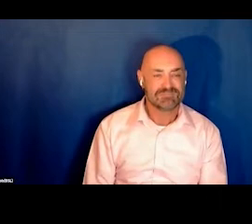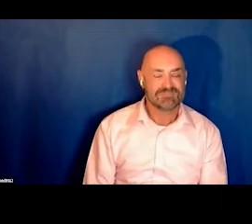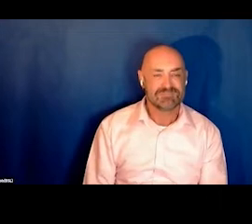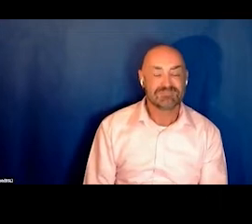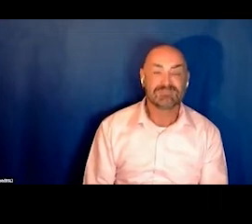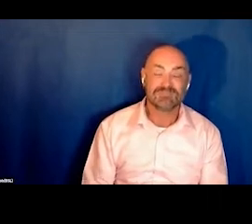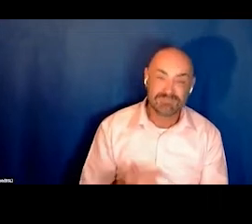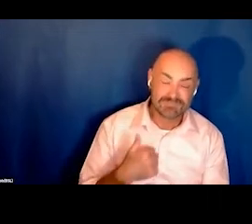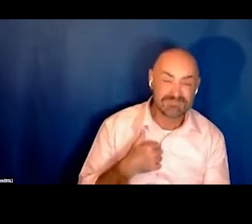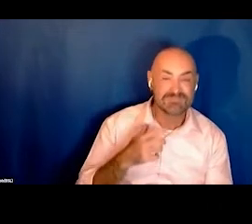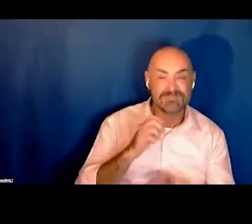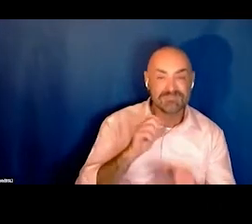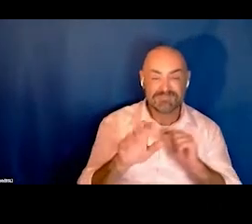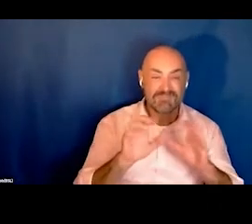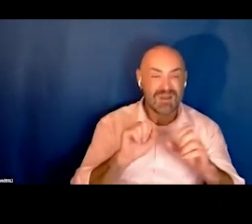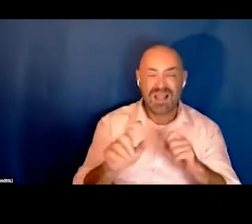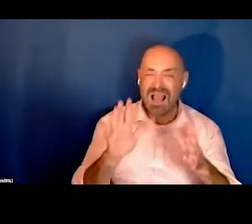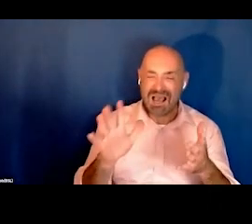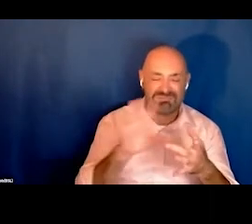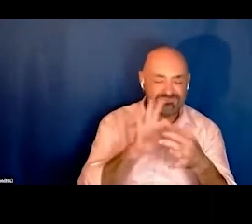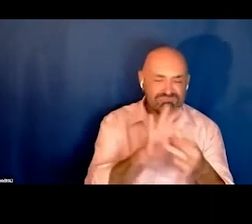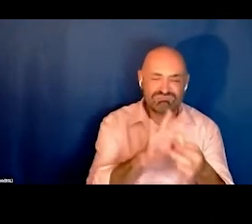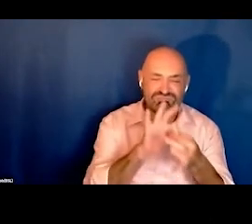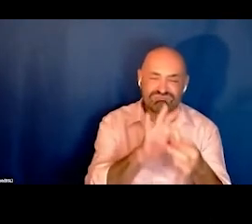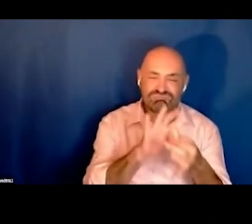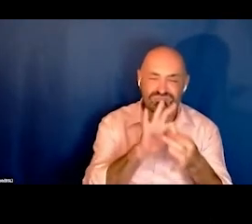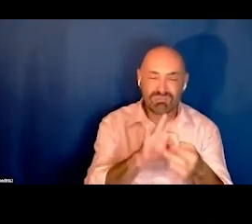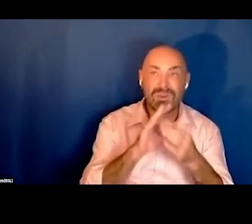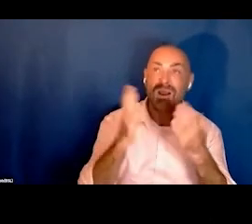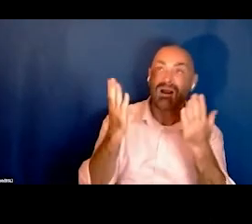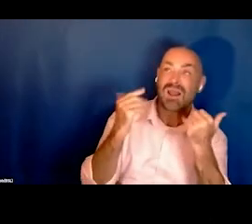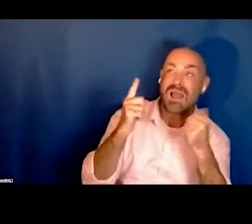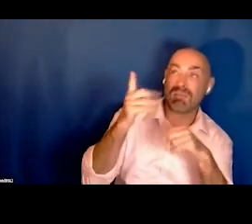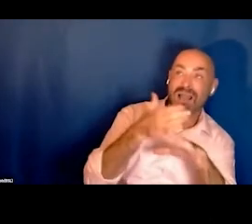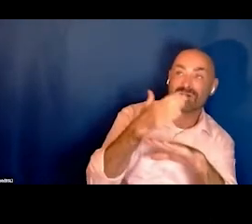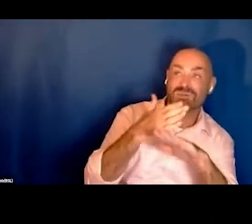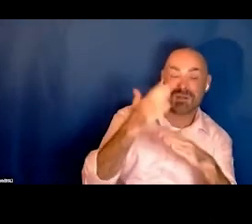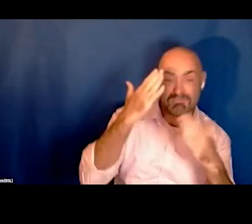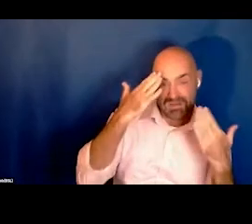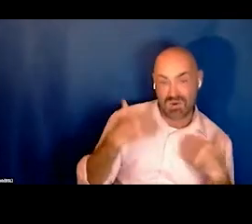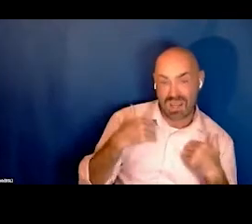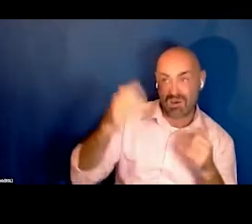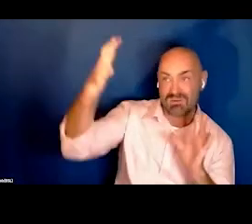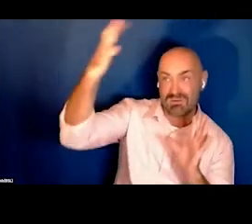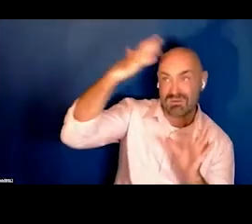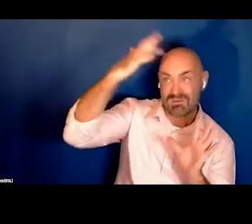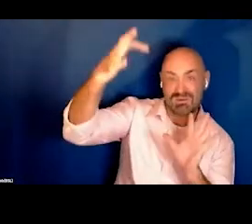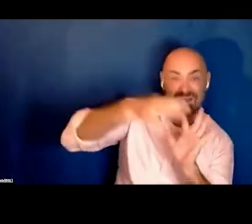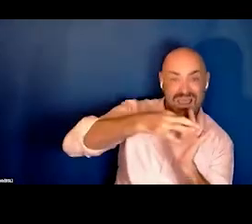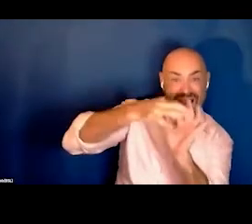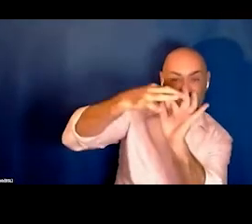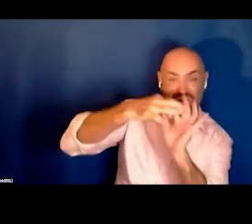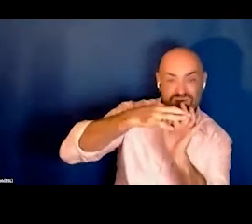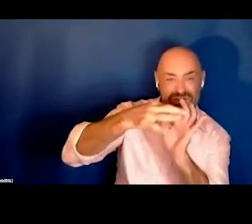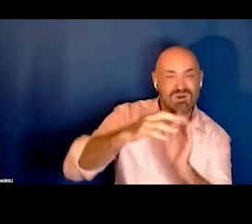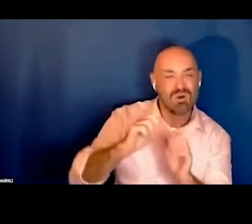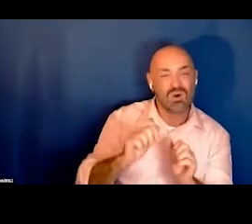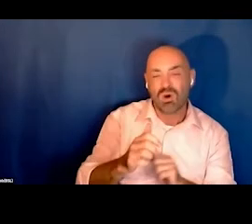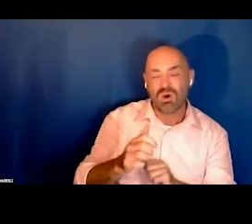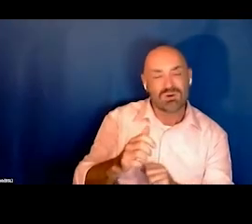I'm going to demonstrate there's a symbiotic relationship between climate action and mental health action. There's a wide range of